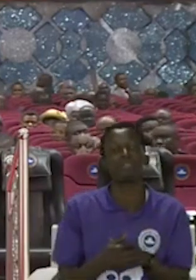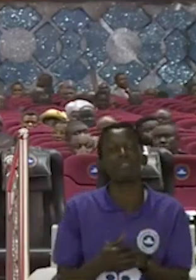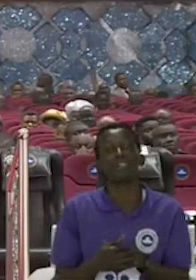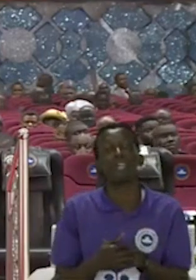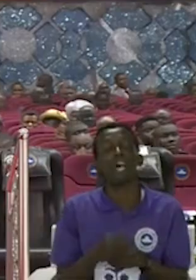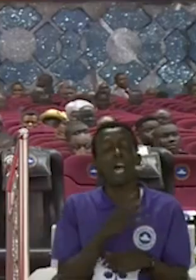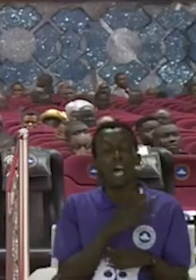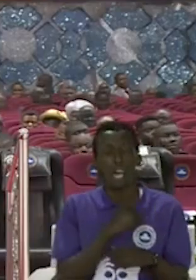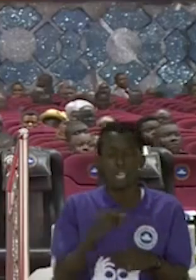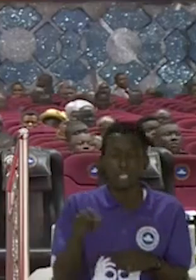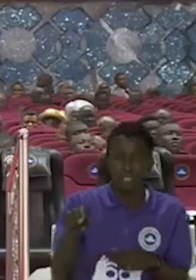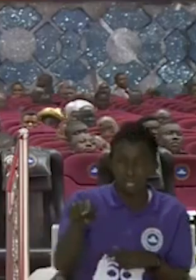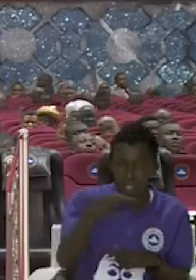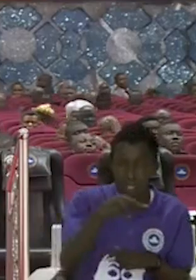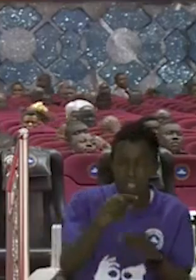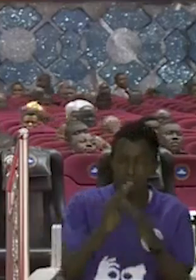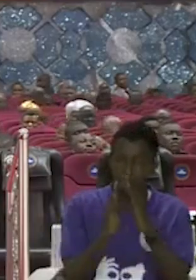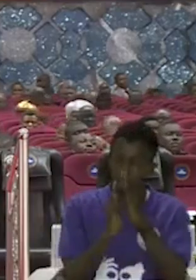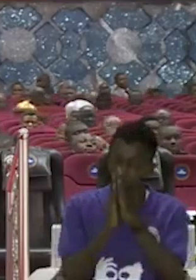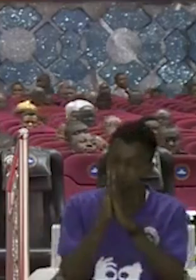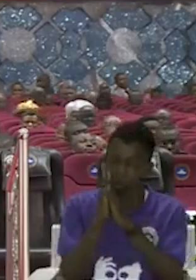and pray.